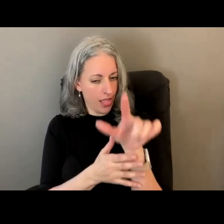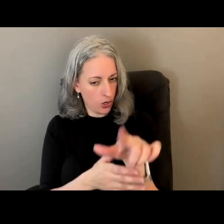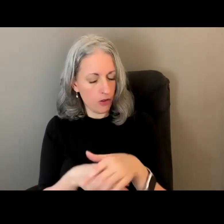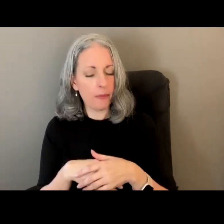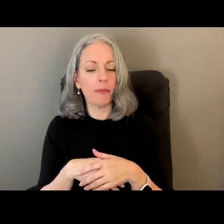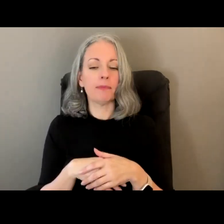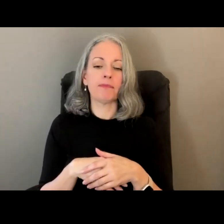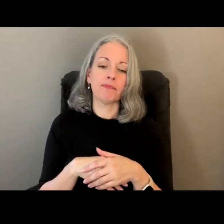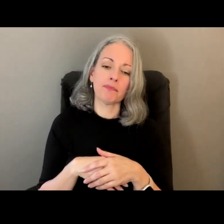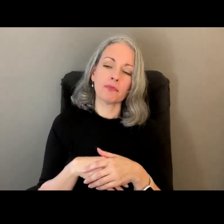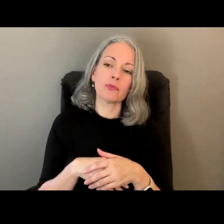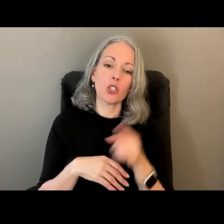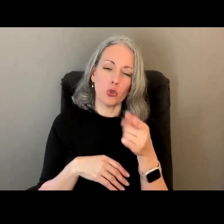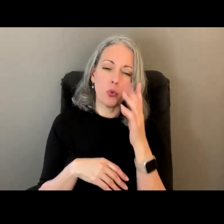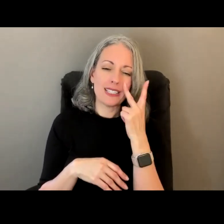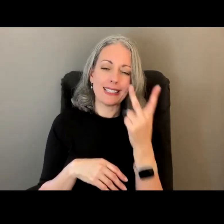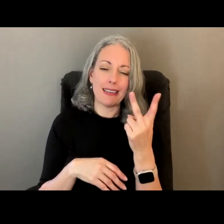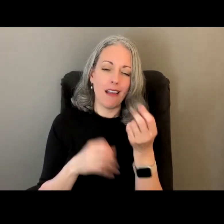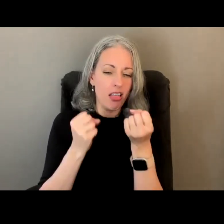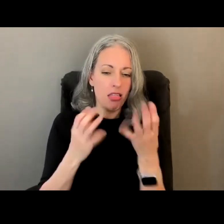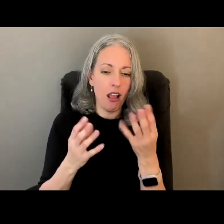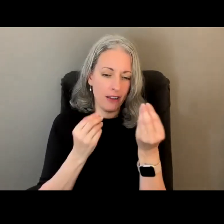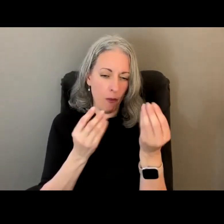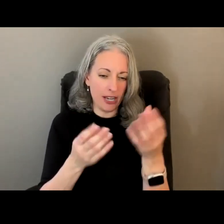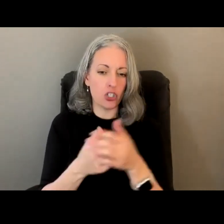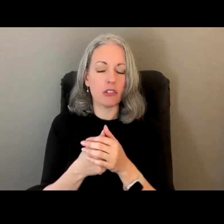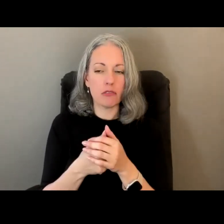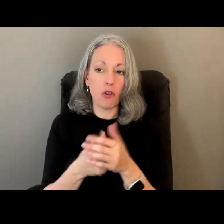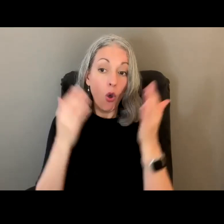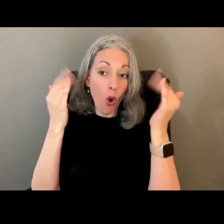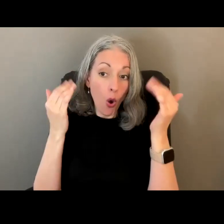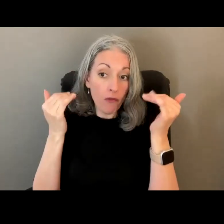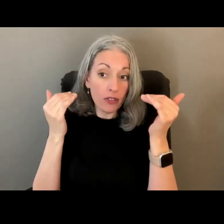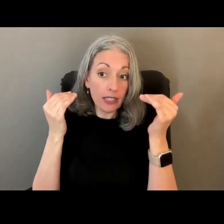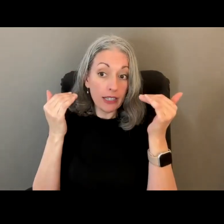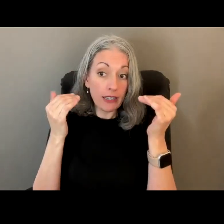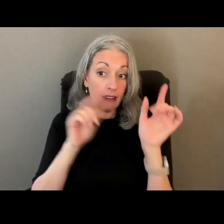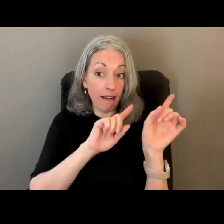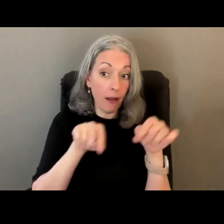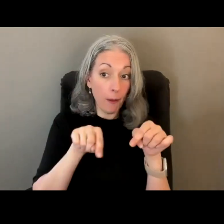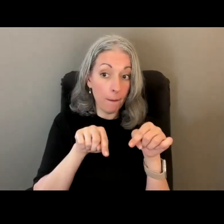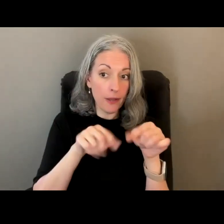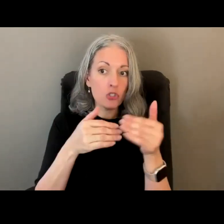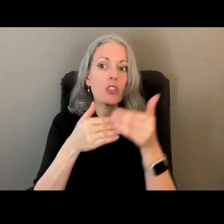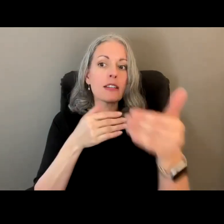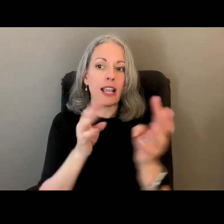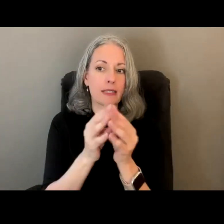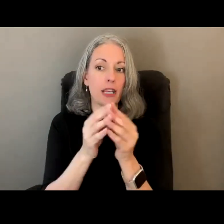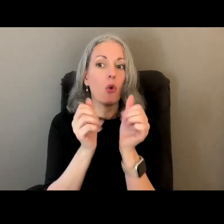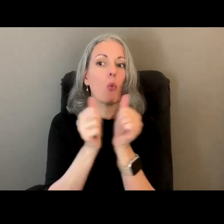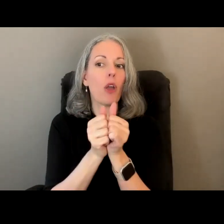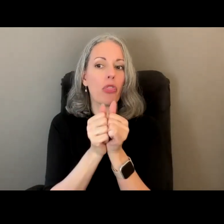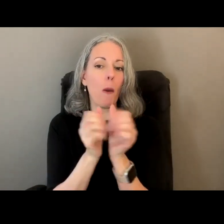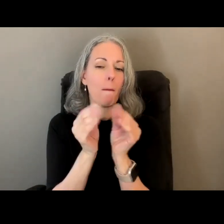dates, but you'll be seeing quite a bit more, and hopefully we can come to you at your next meeting with much